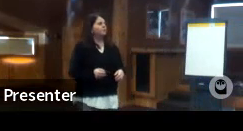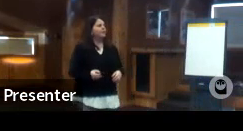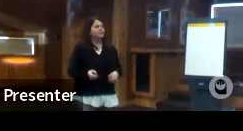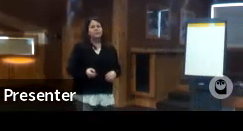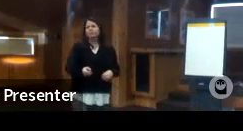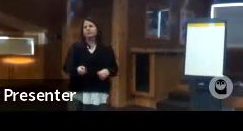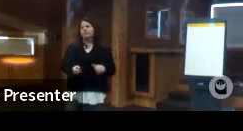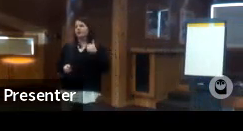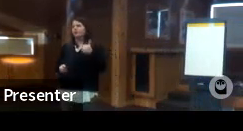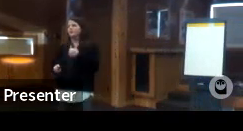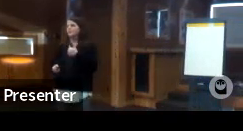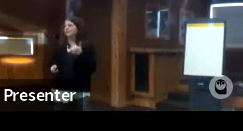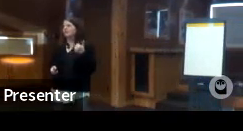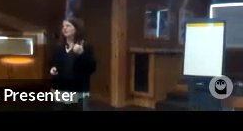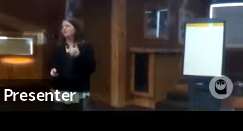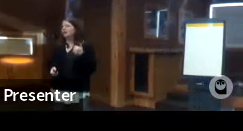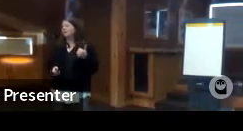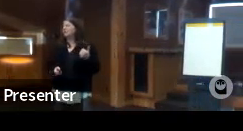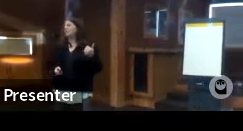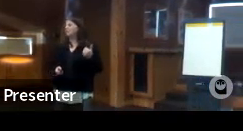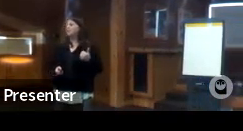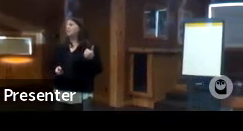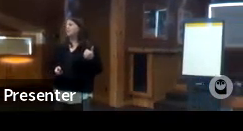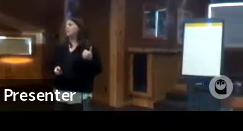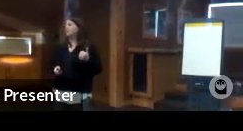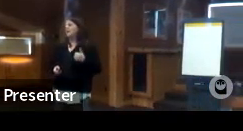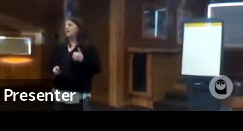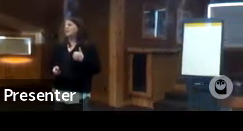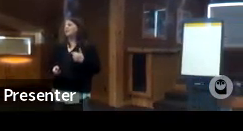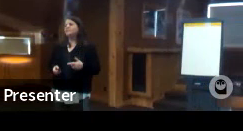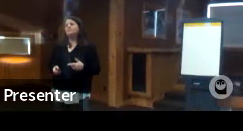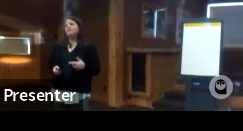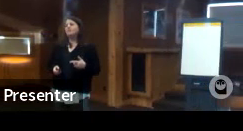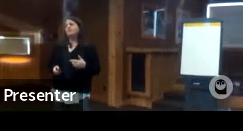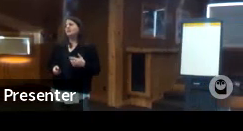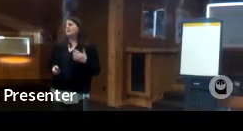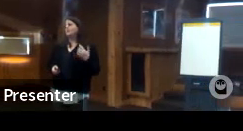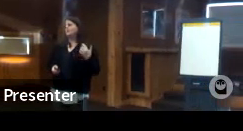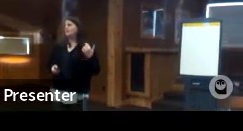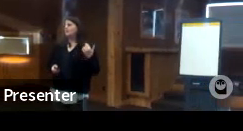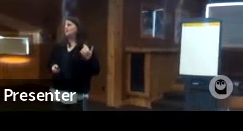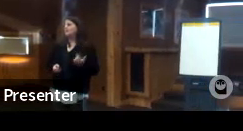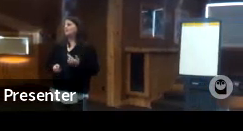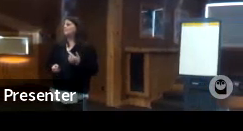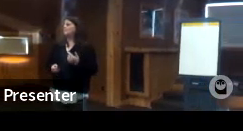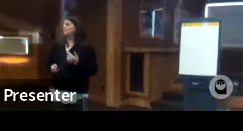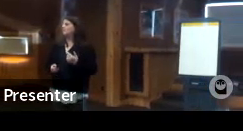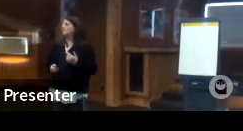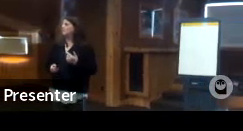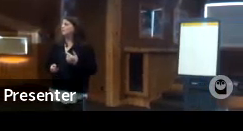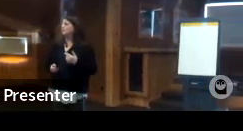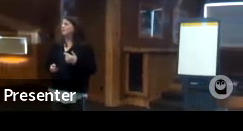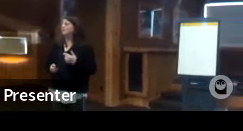course, child-related concerns. Our courts believe that a bad parent's better than no parent. And victims know that they can leave that